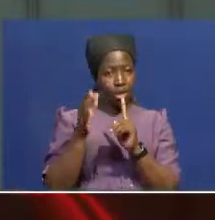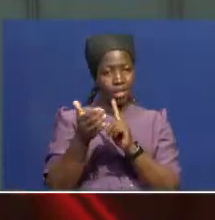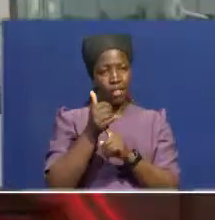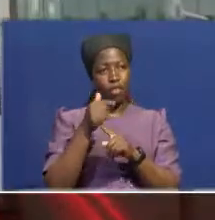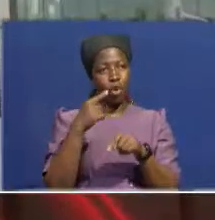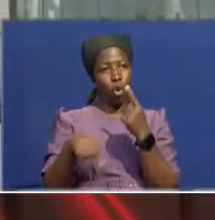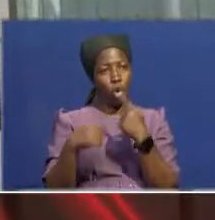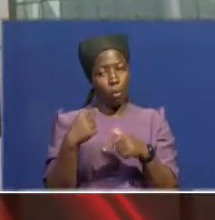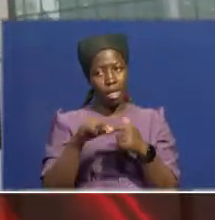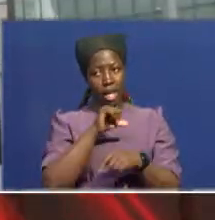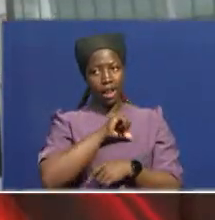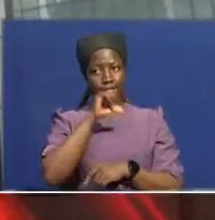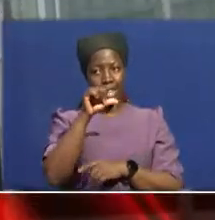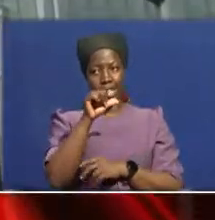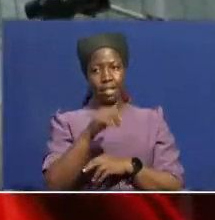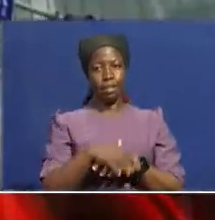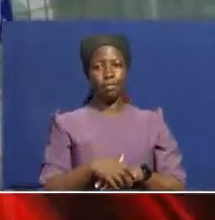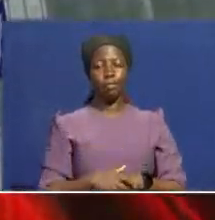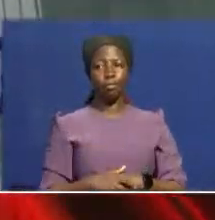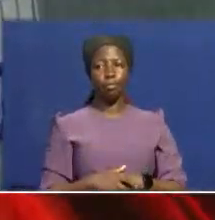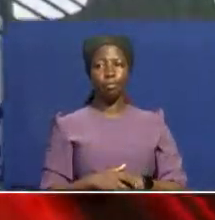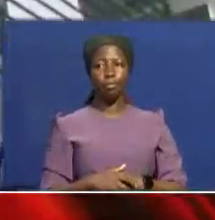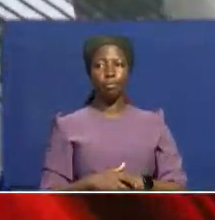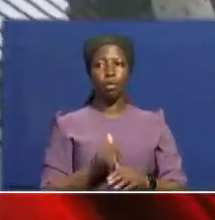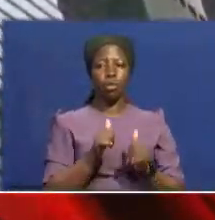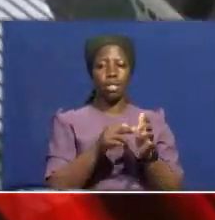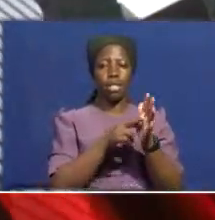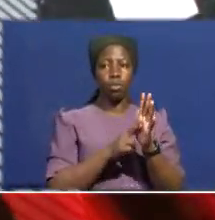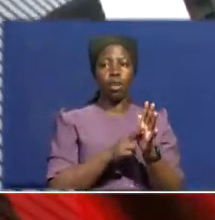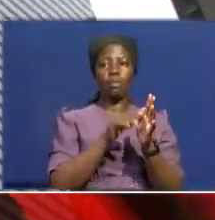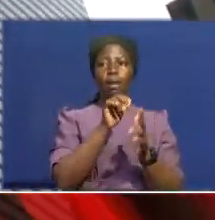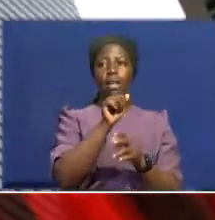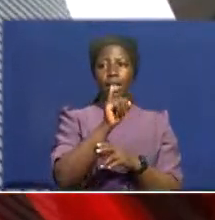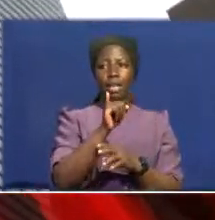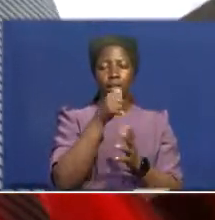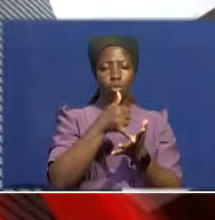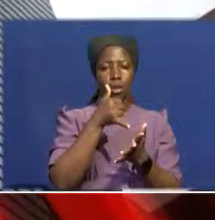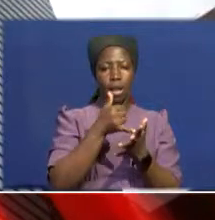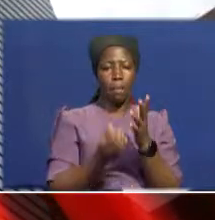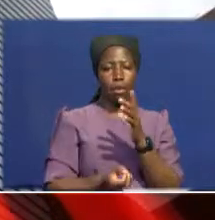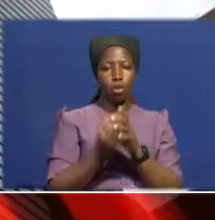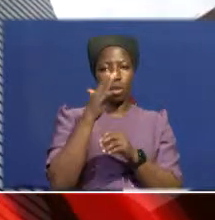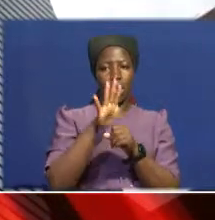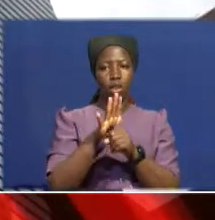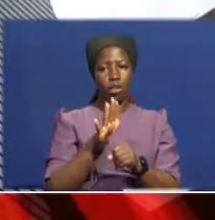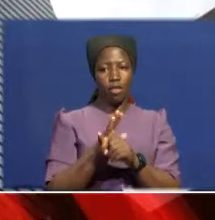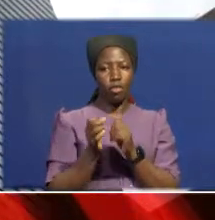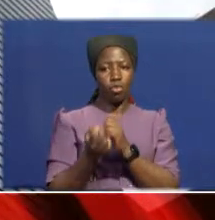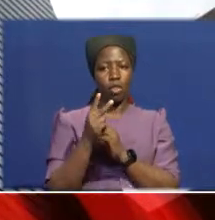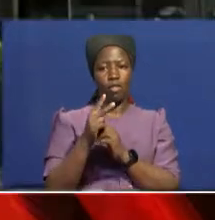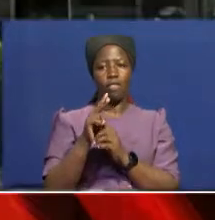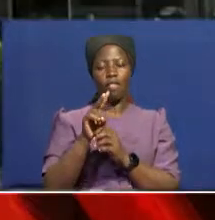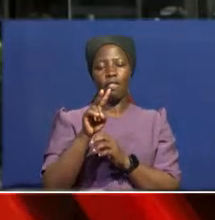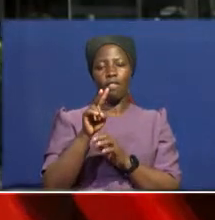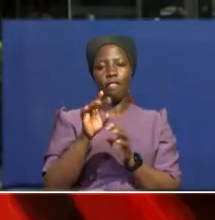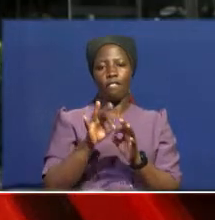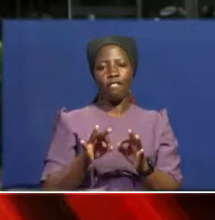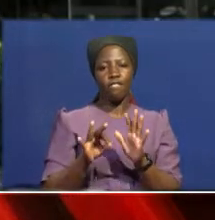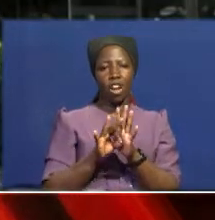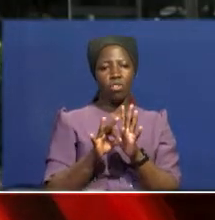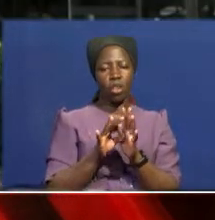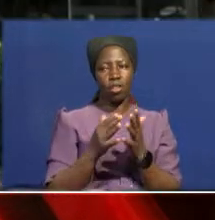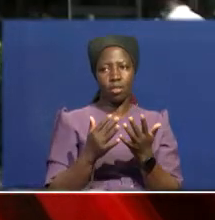in high-end memory chips required by booming artificial intelligence demand, including mass-producing a 12-stack version of high-bandwidth memory chips